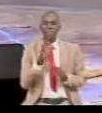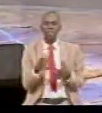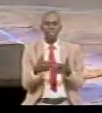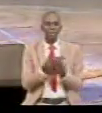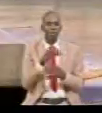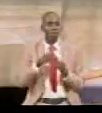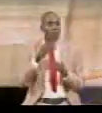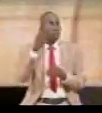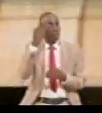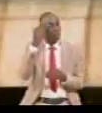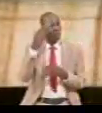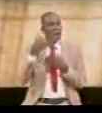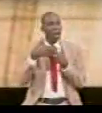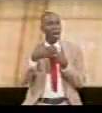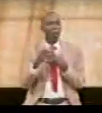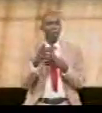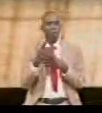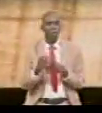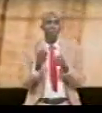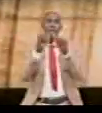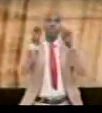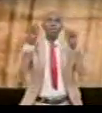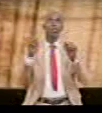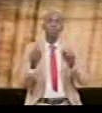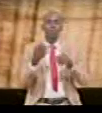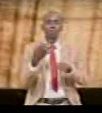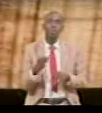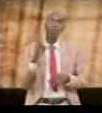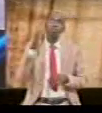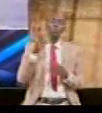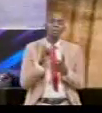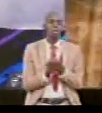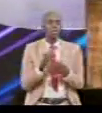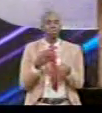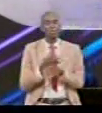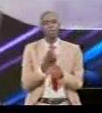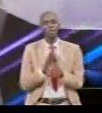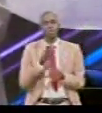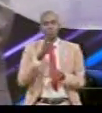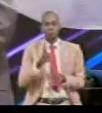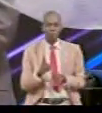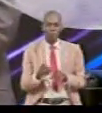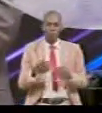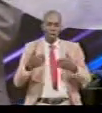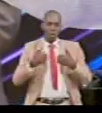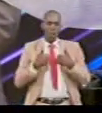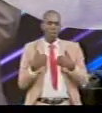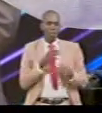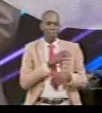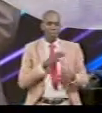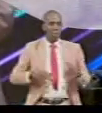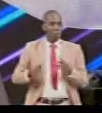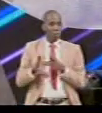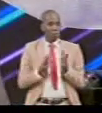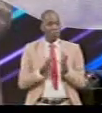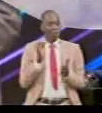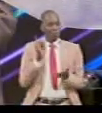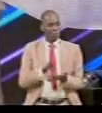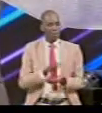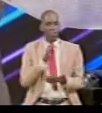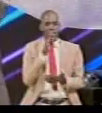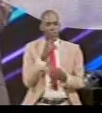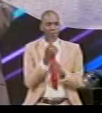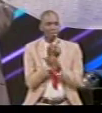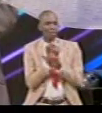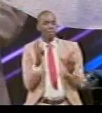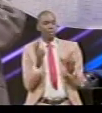the image of him that created him. You put on Christ Jesus, that's the liberty, that's the